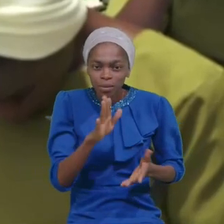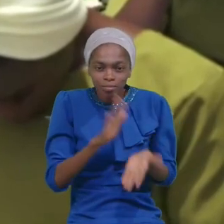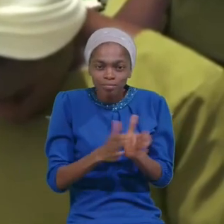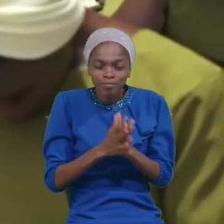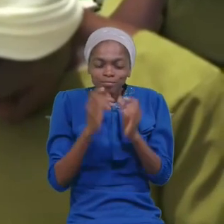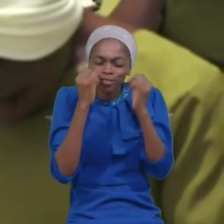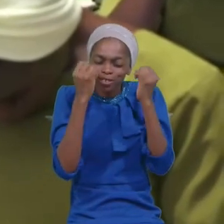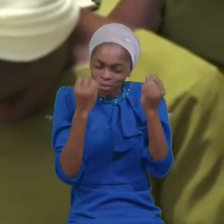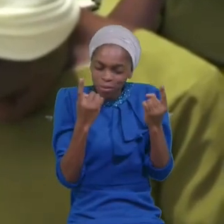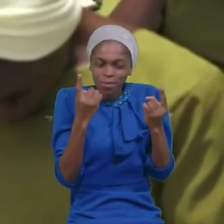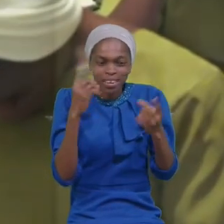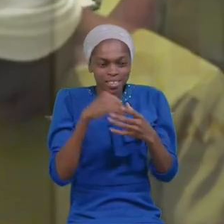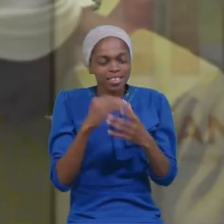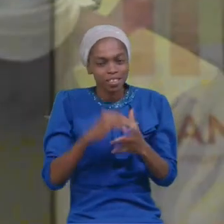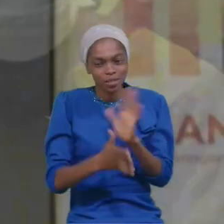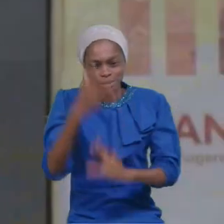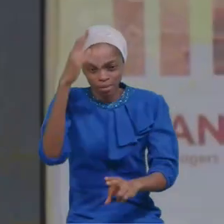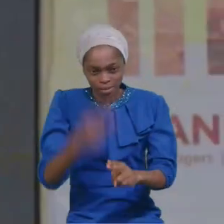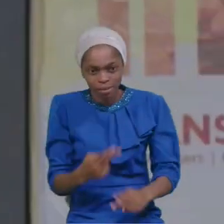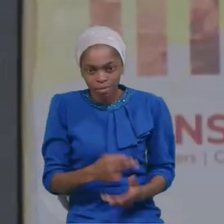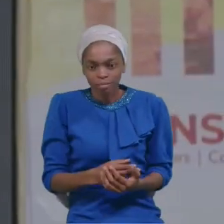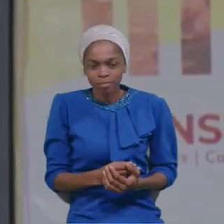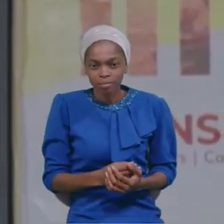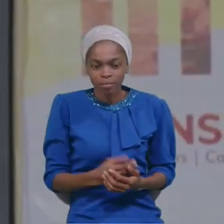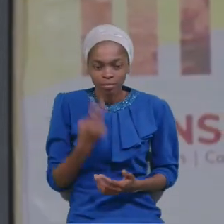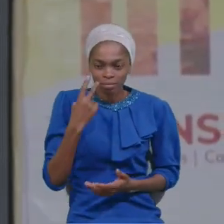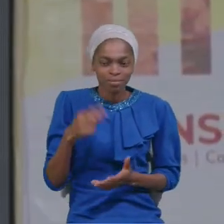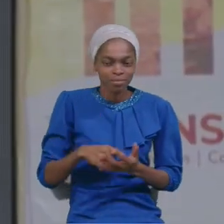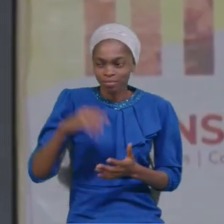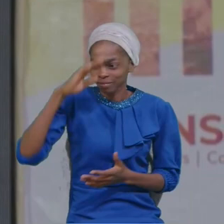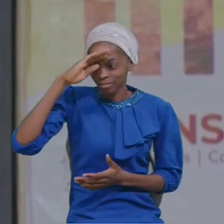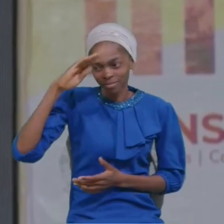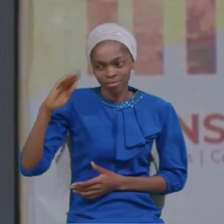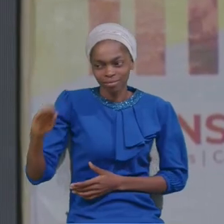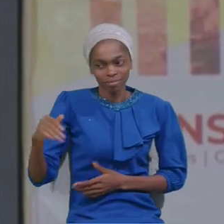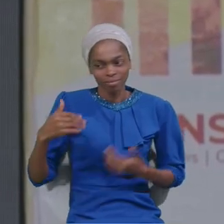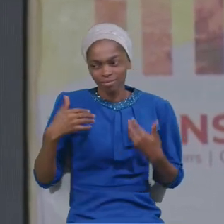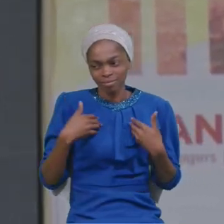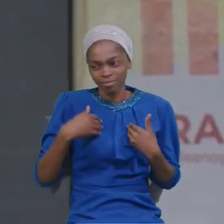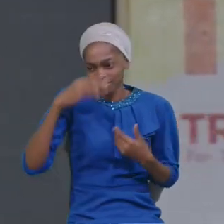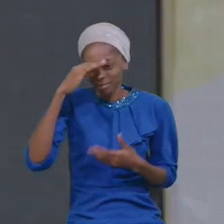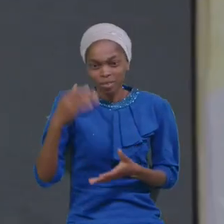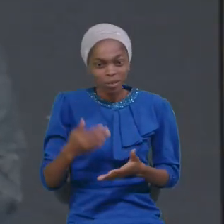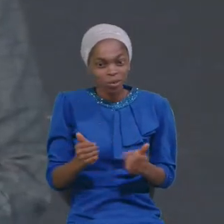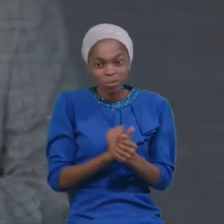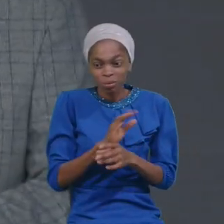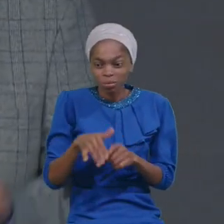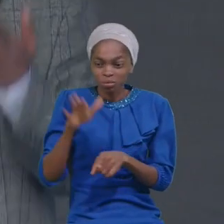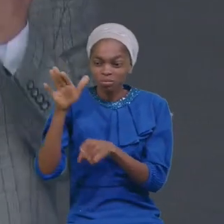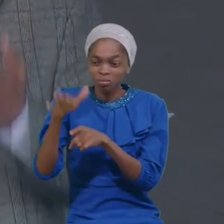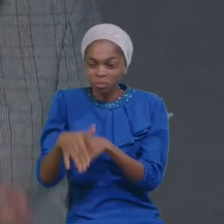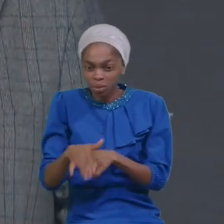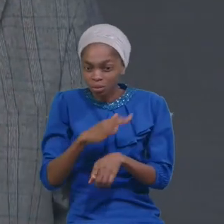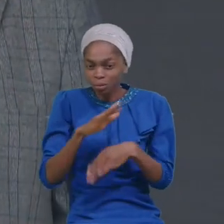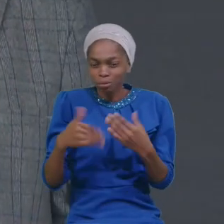the pressure and all the things we heap on him. It's like the thing what should weaken